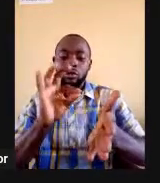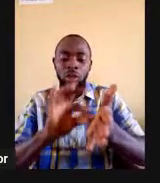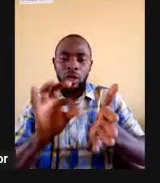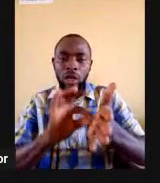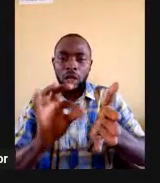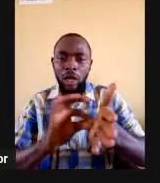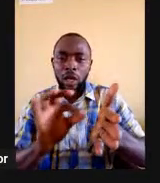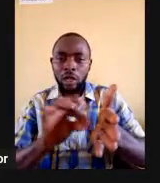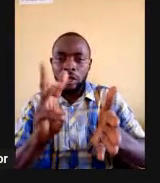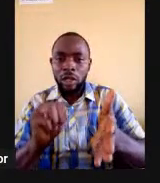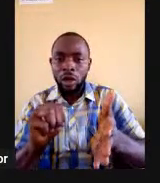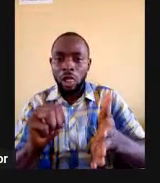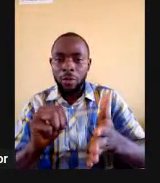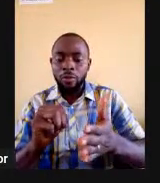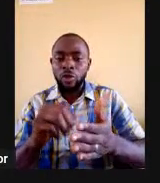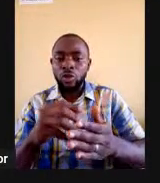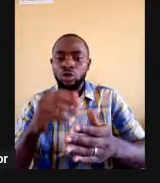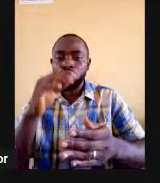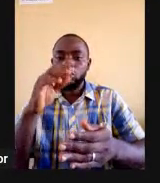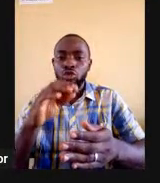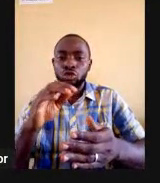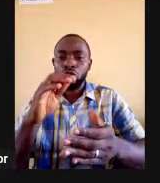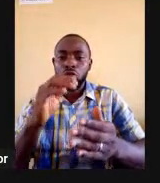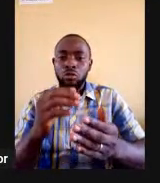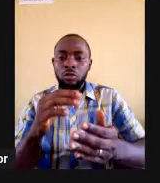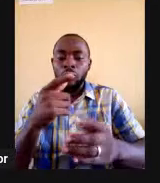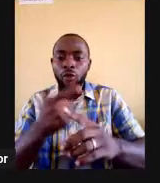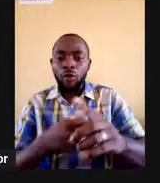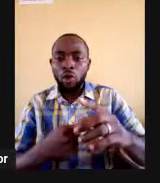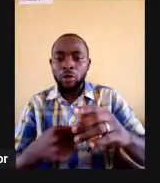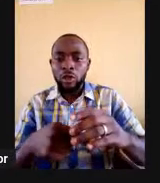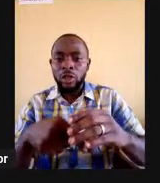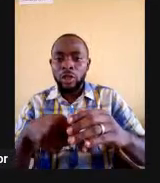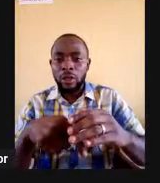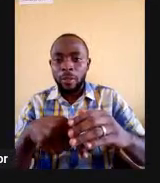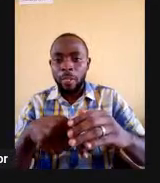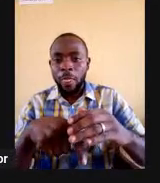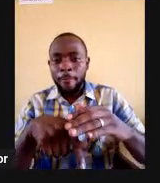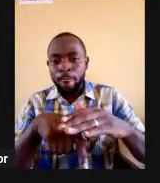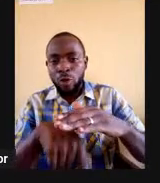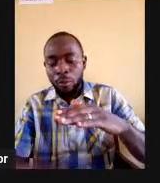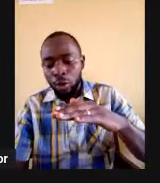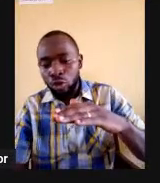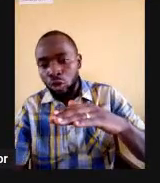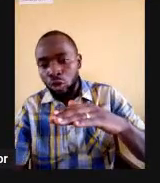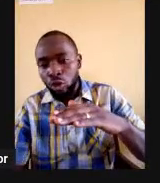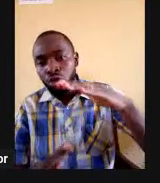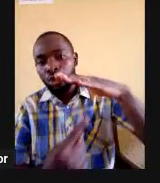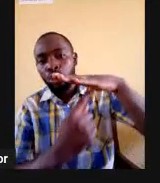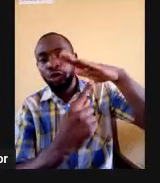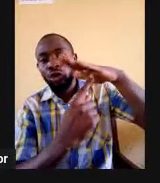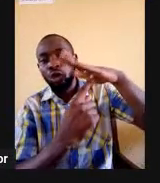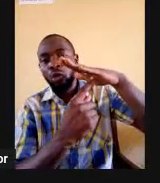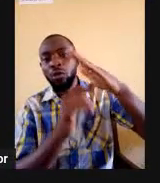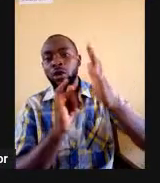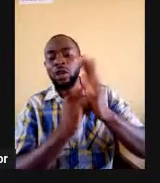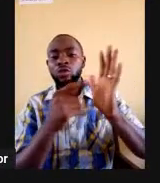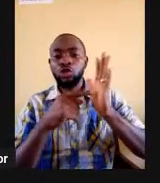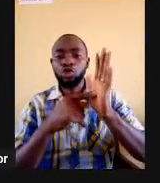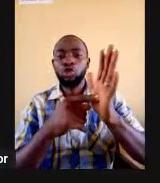from the bottom to the top, and that will be your binary code for that particular number. Is that